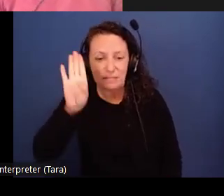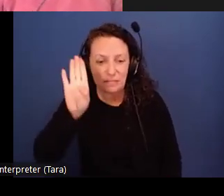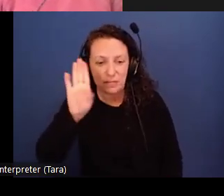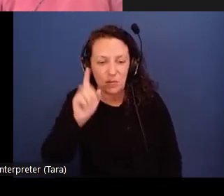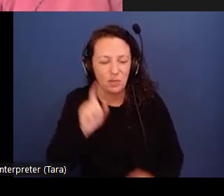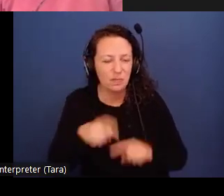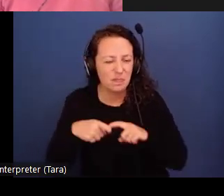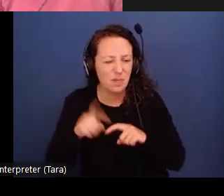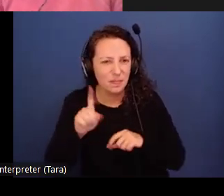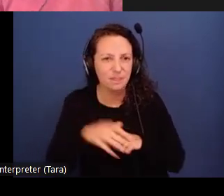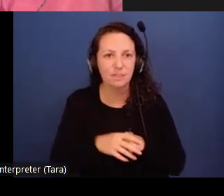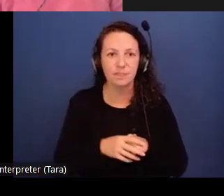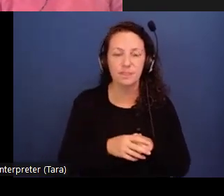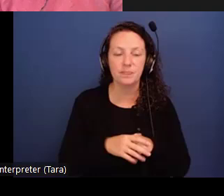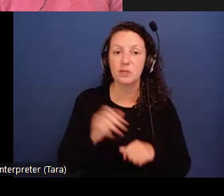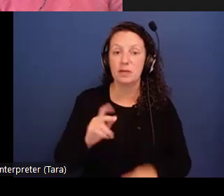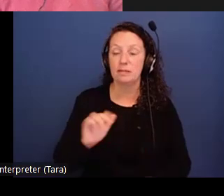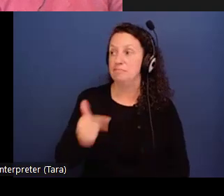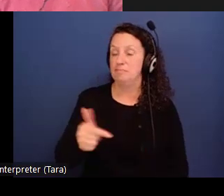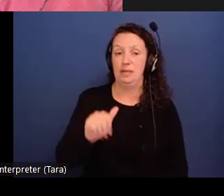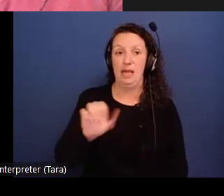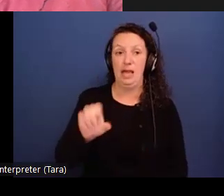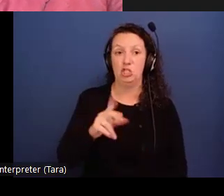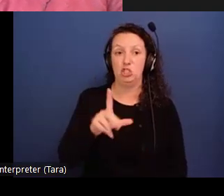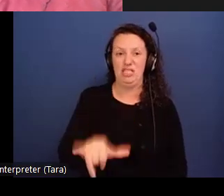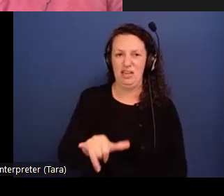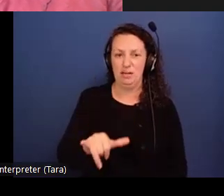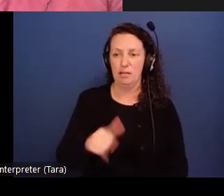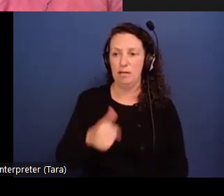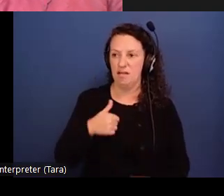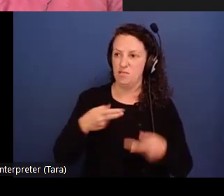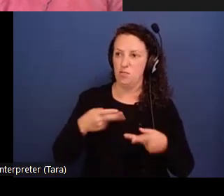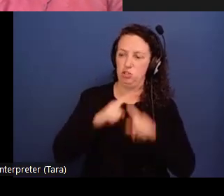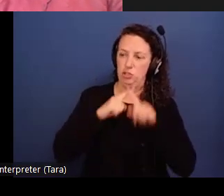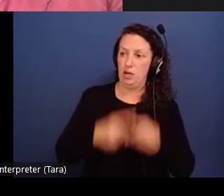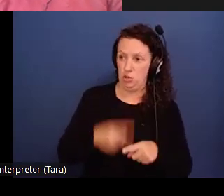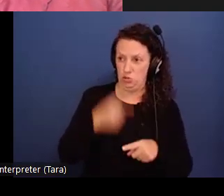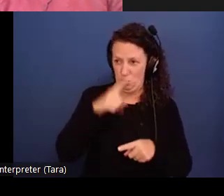ahead. All right, Ashley, you're unmuted. If you could also unmute yourself.